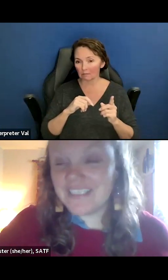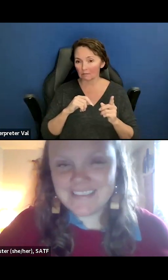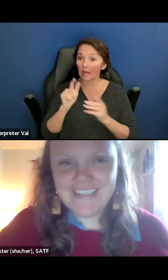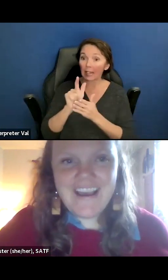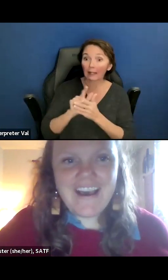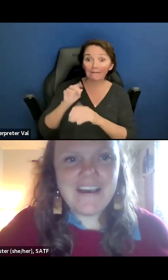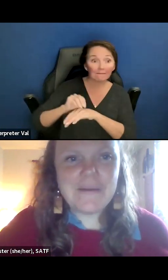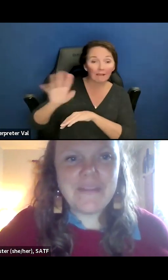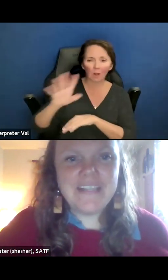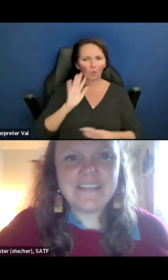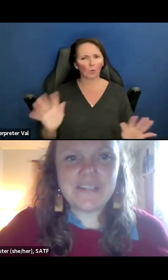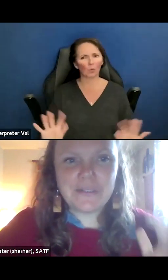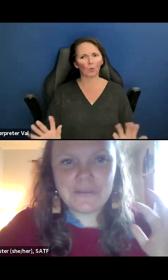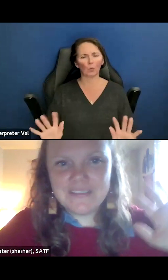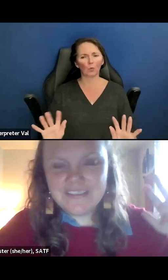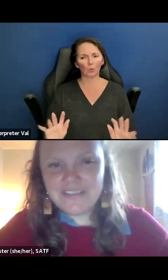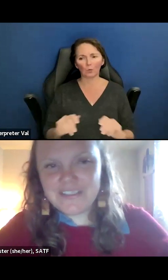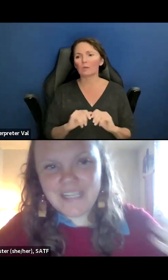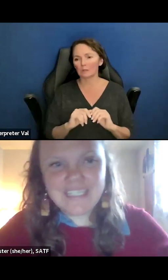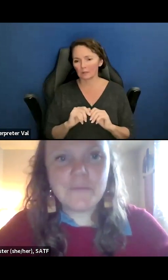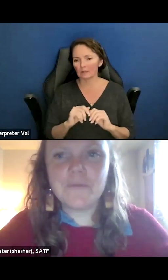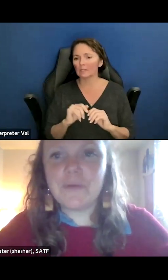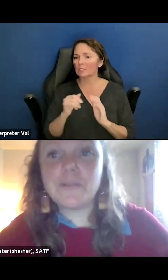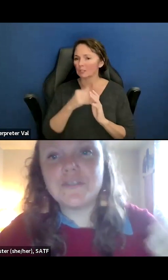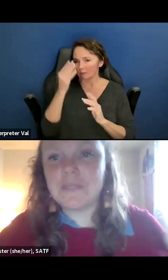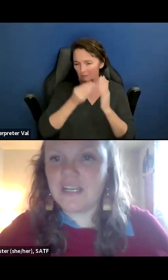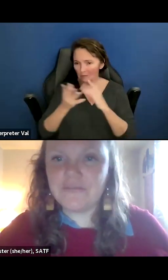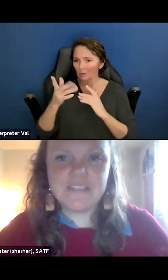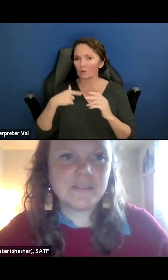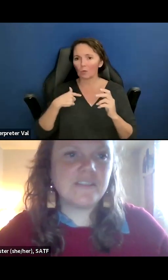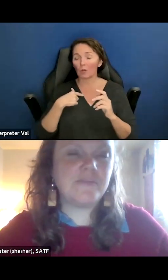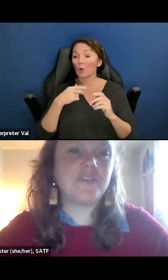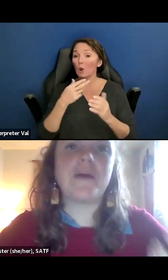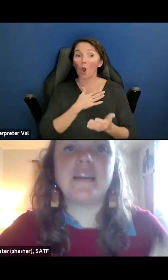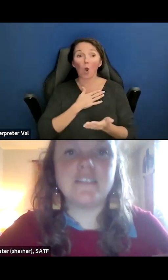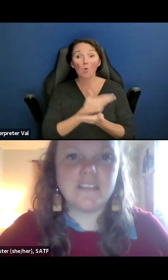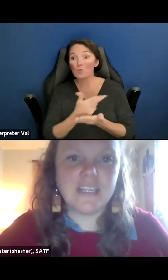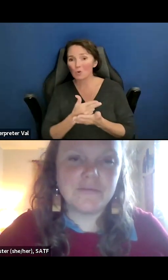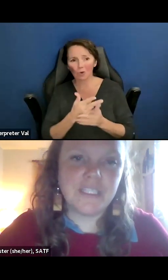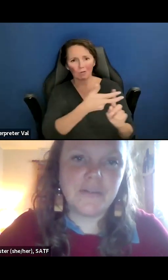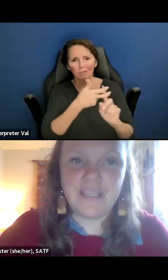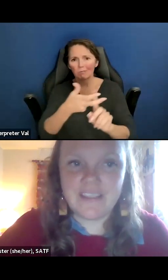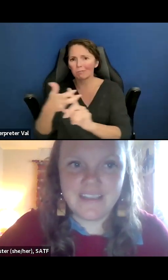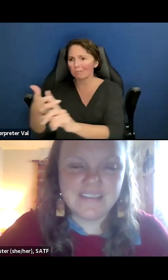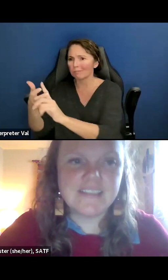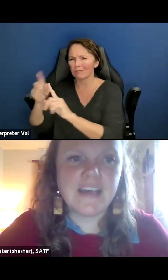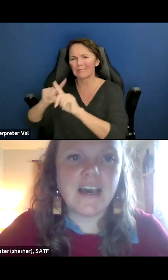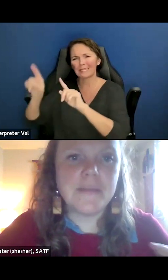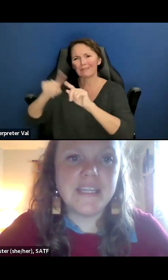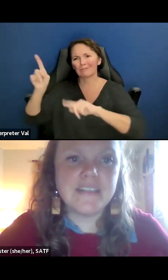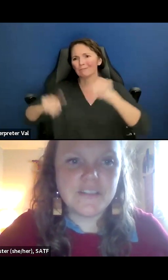legal advice. And so just flagging that we're pulled from a lot of resources. We've compiled a lot of really great